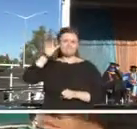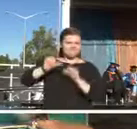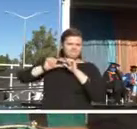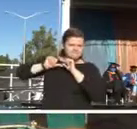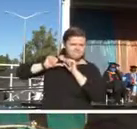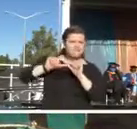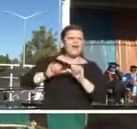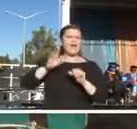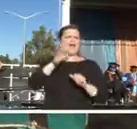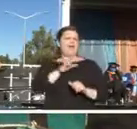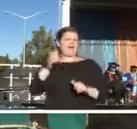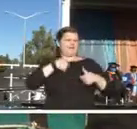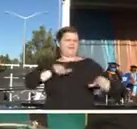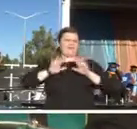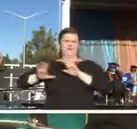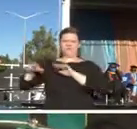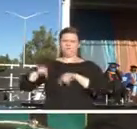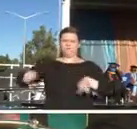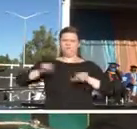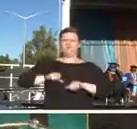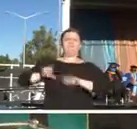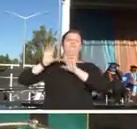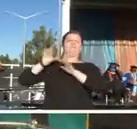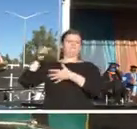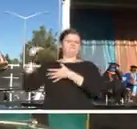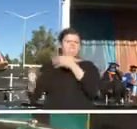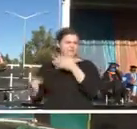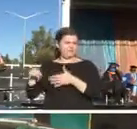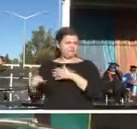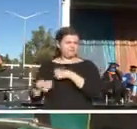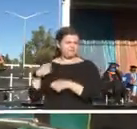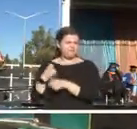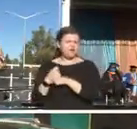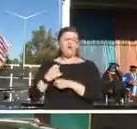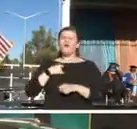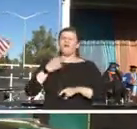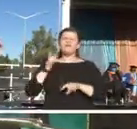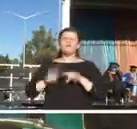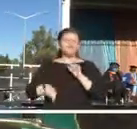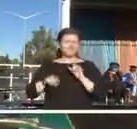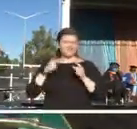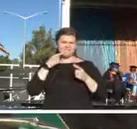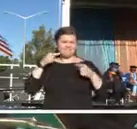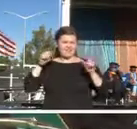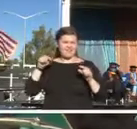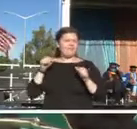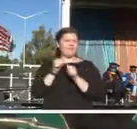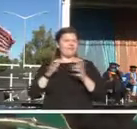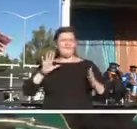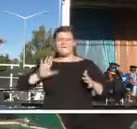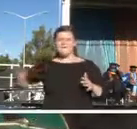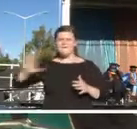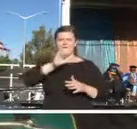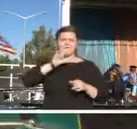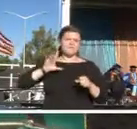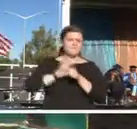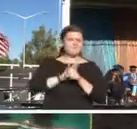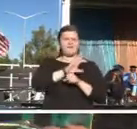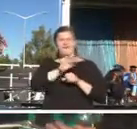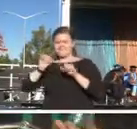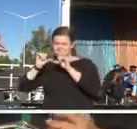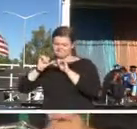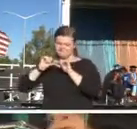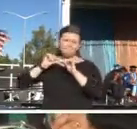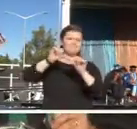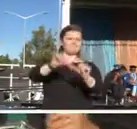sacrifices that you've made this year. We couldn't have pulled this year off without your commitment and your perseverance. And I really